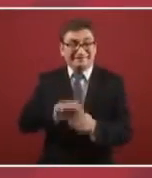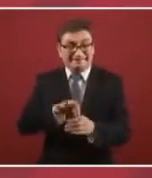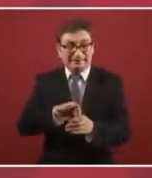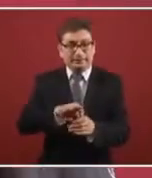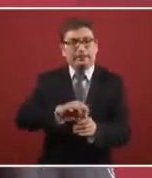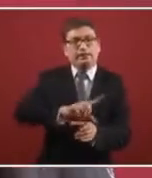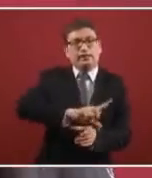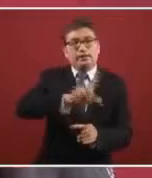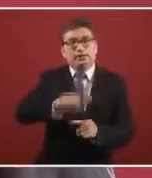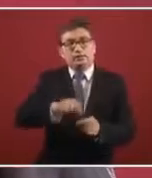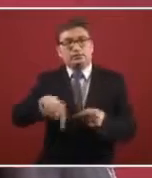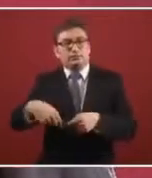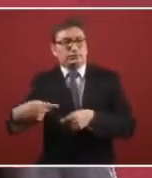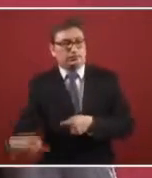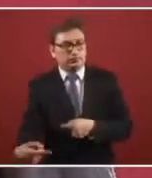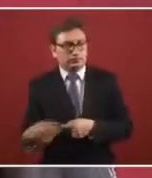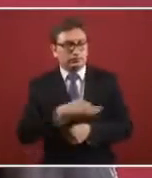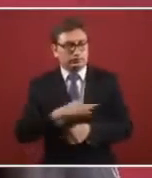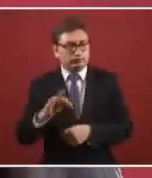election?